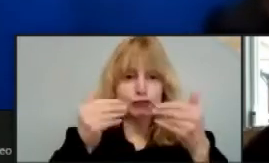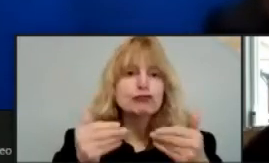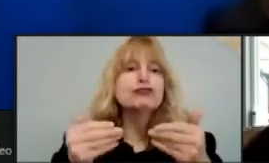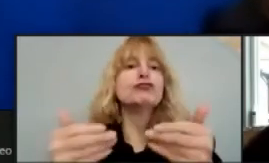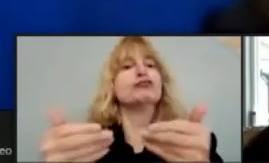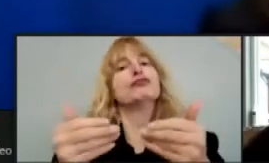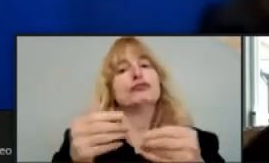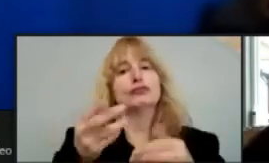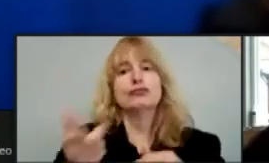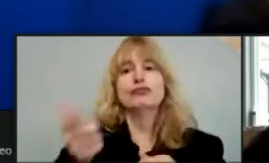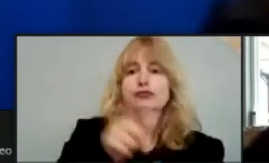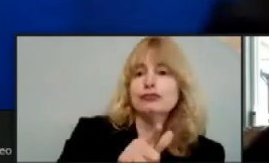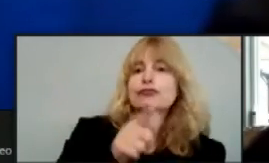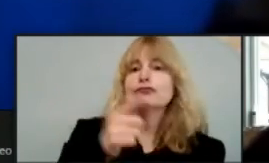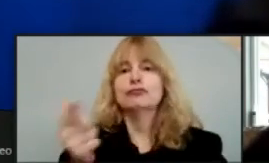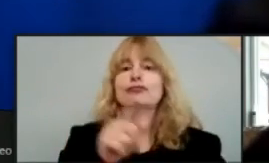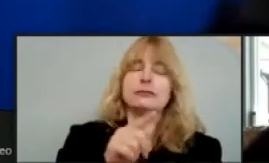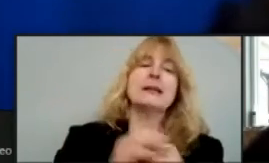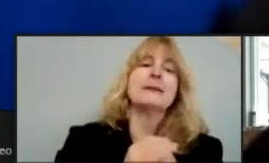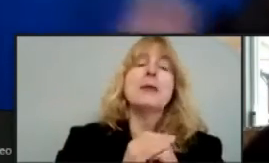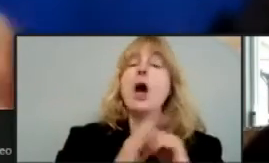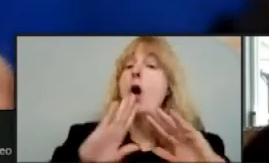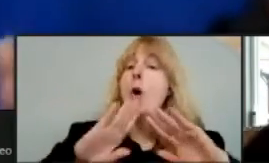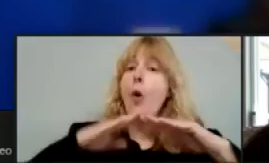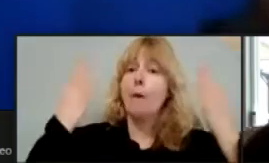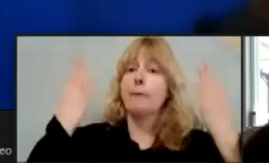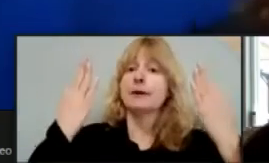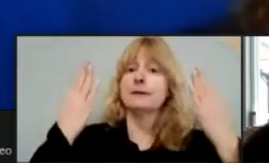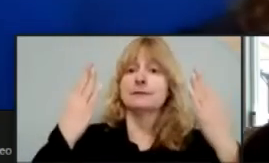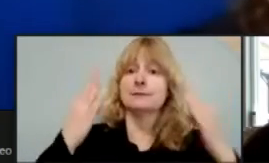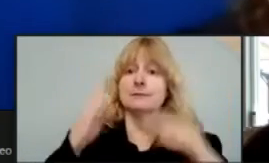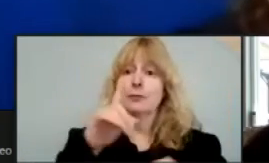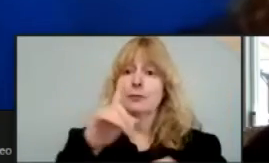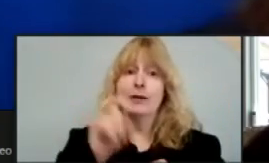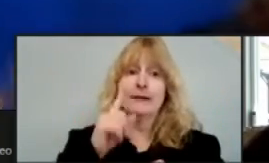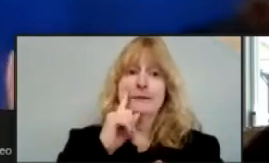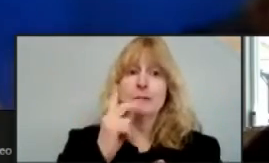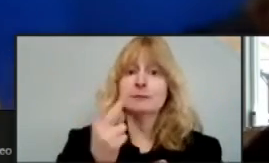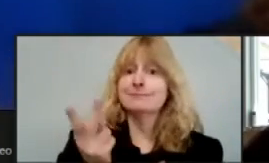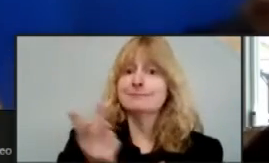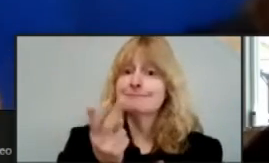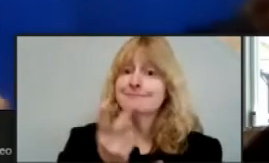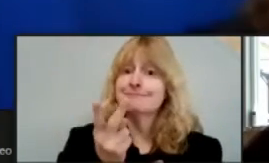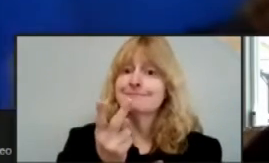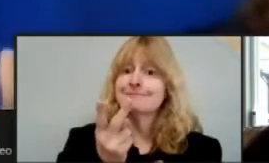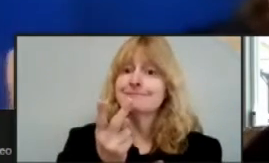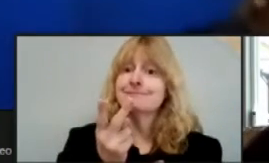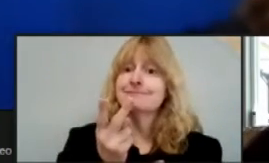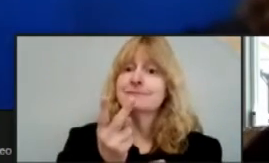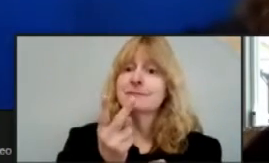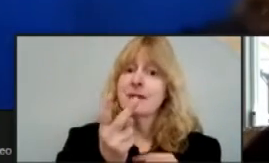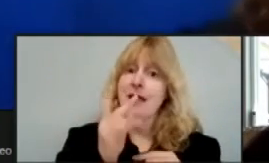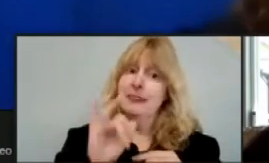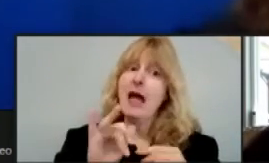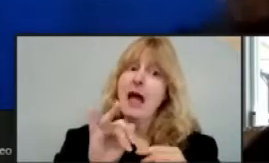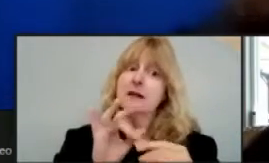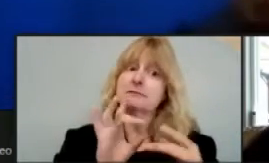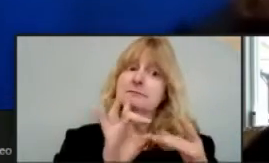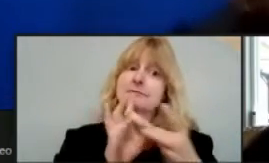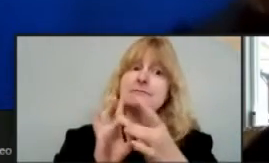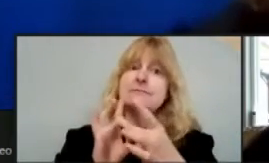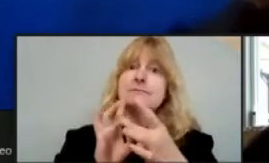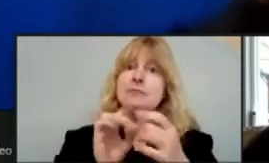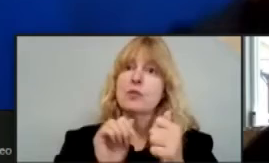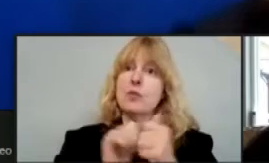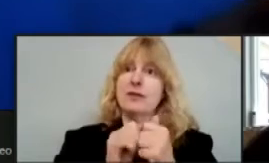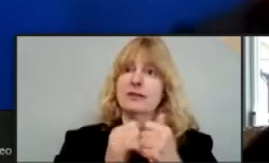have some questions. So the opening question for the two of you is consistent with this reality, which is, what is